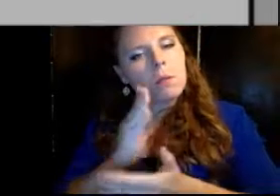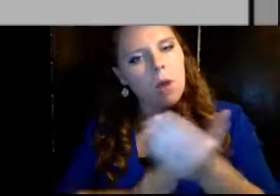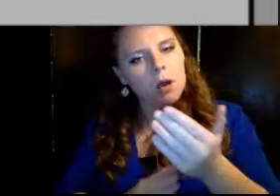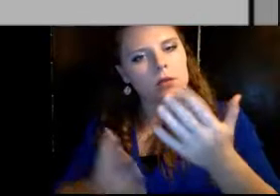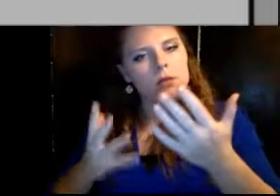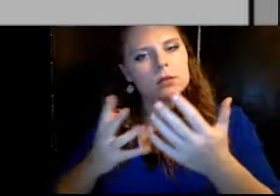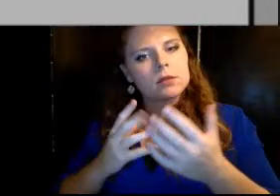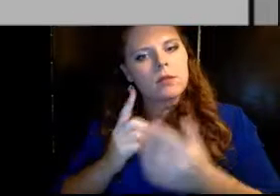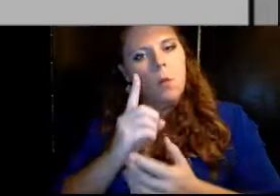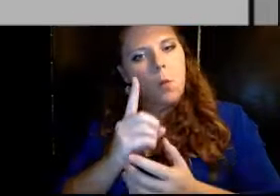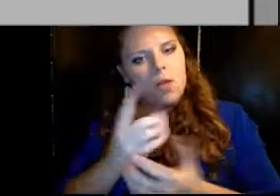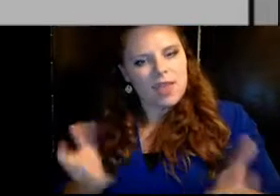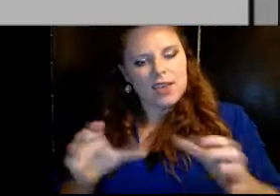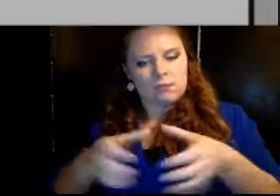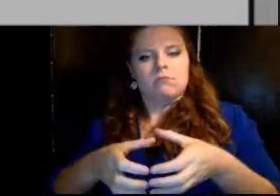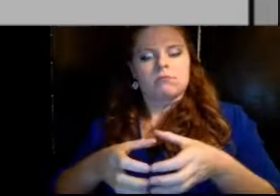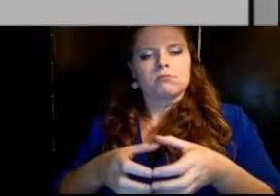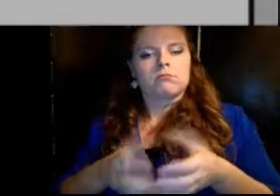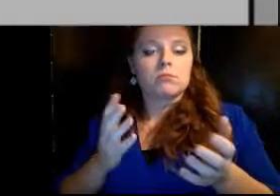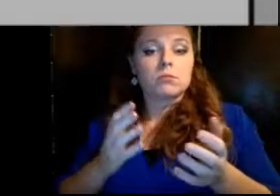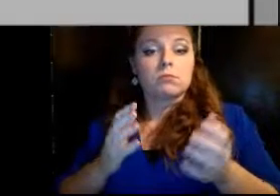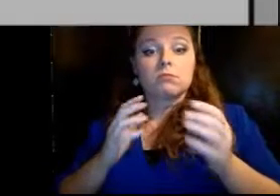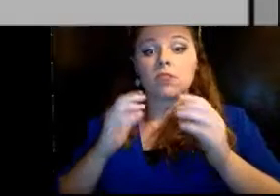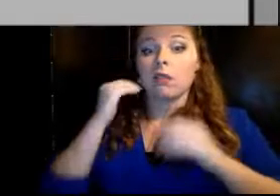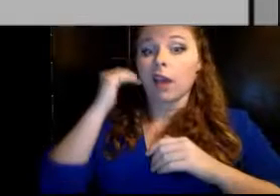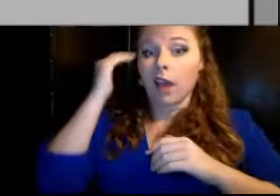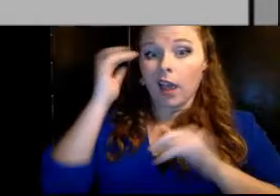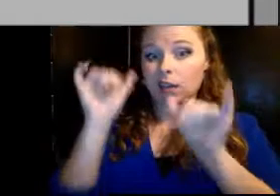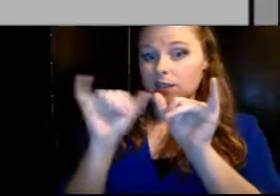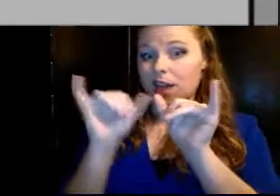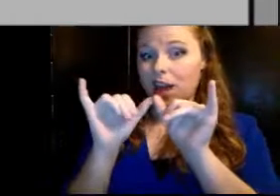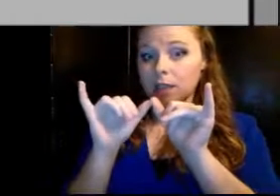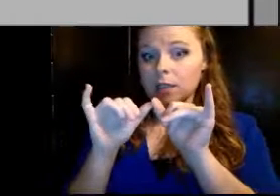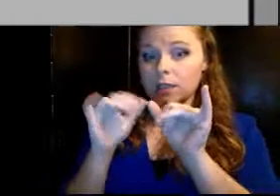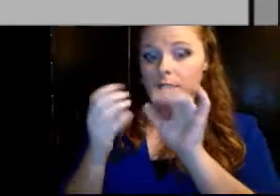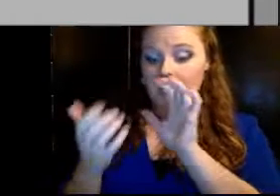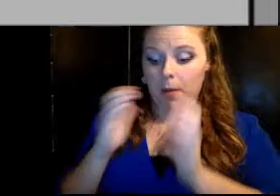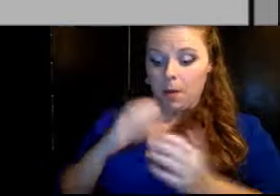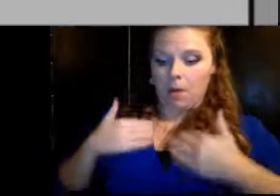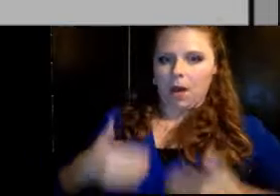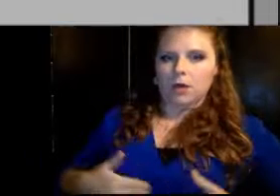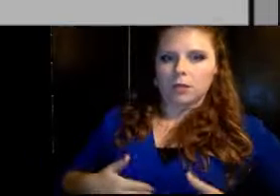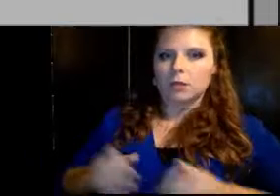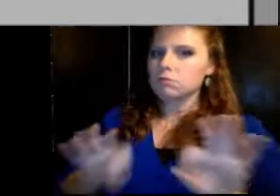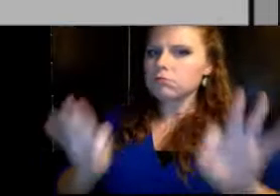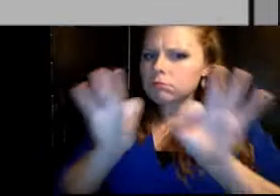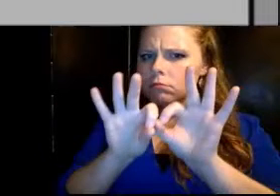one complex object. So the size of this head relative to his body